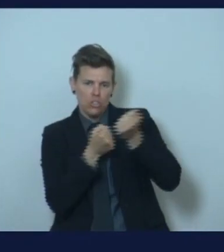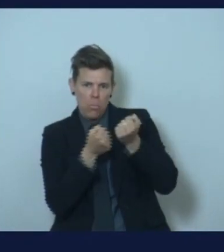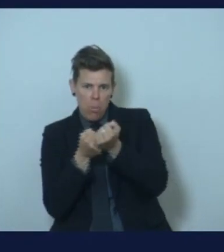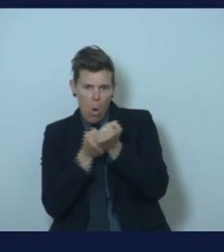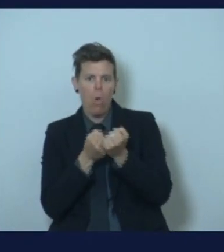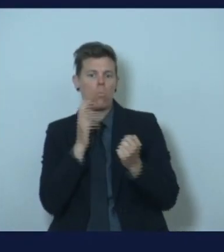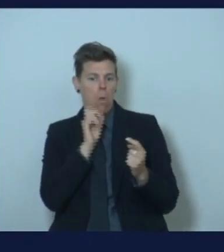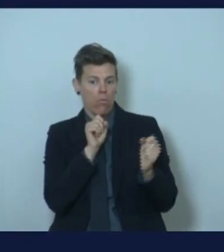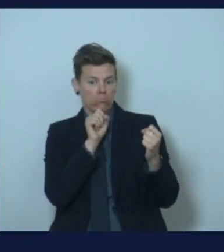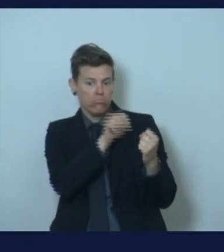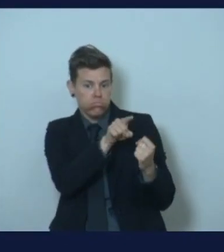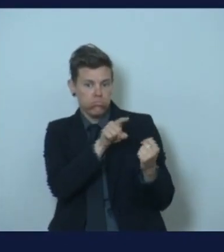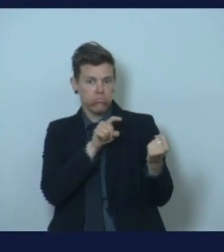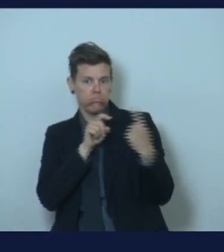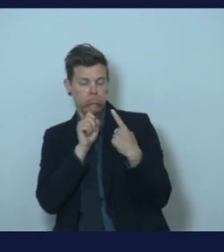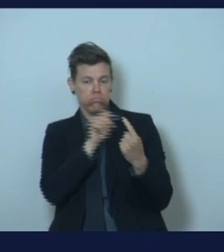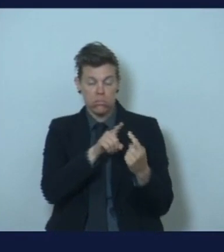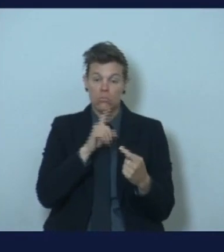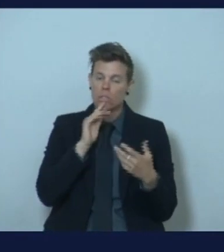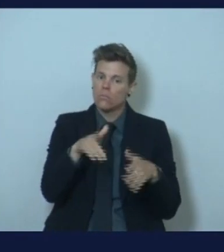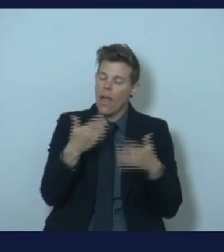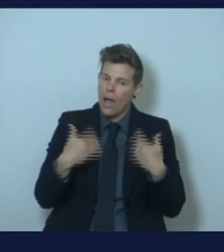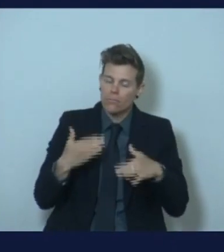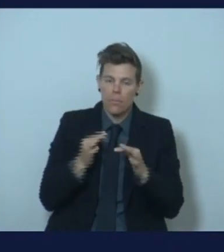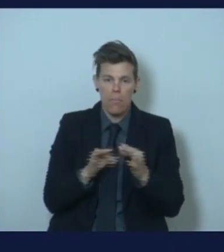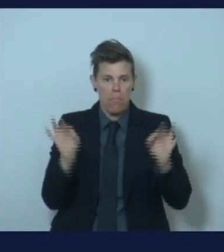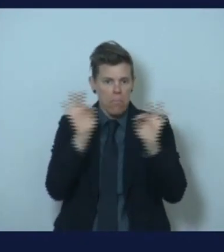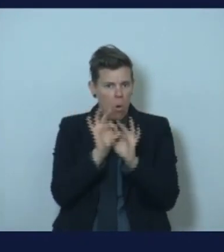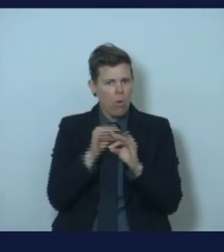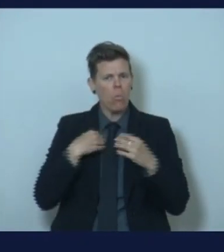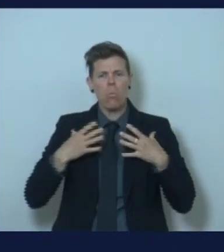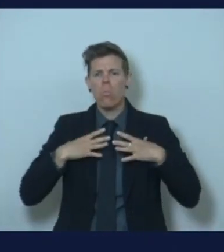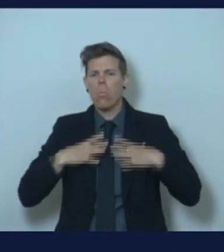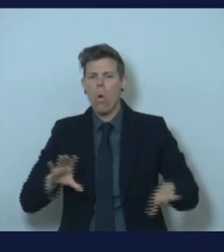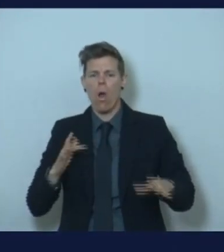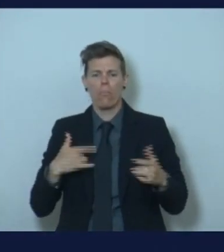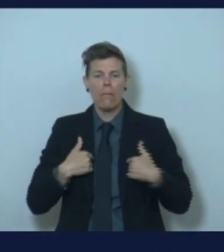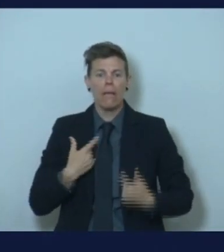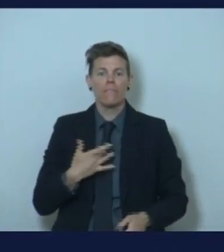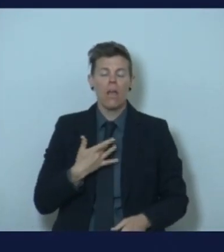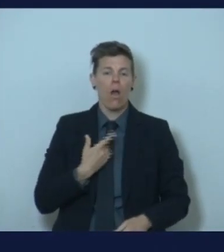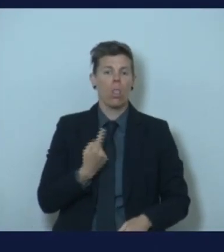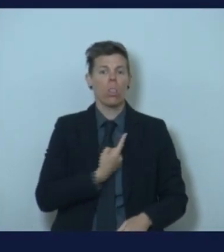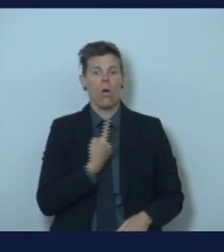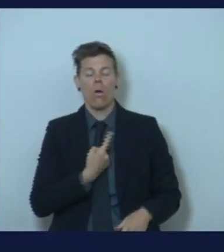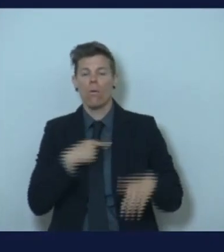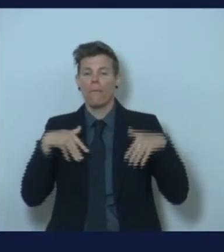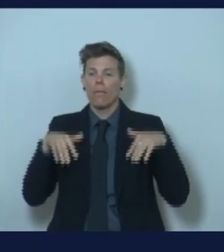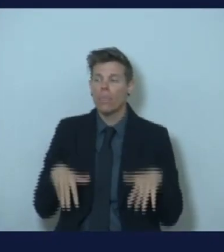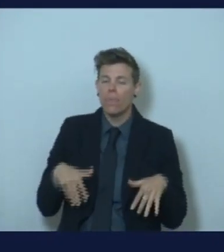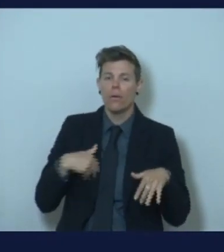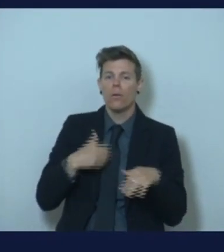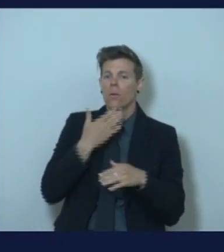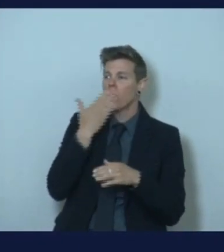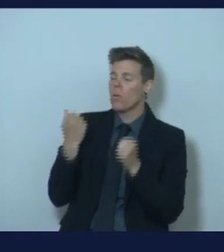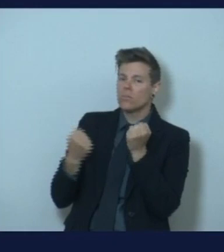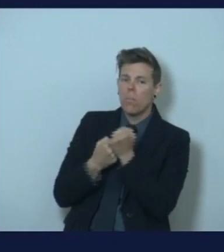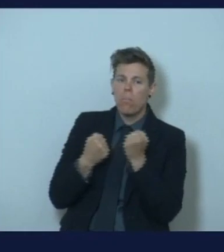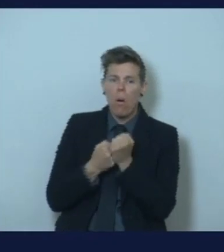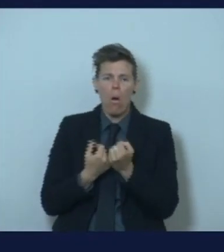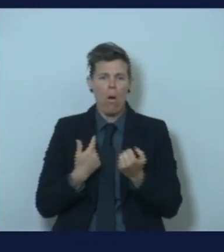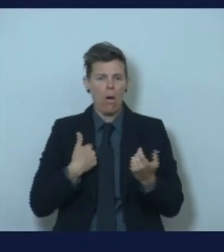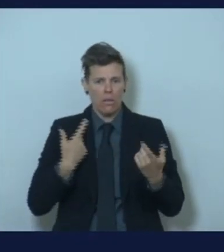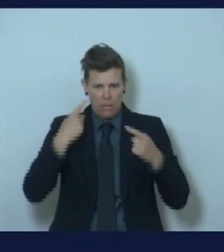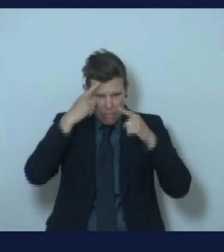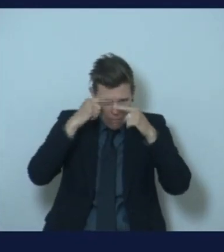this alone, and that they don't have access support to help navigate the isolation and